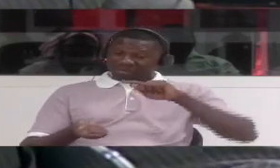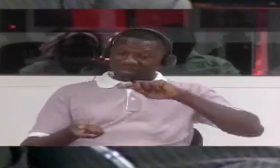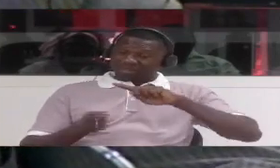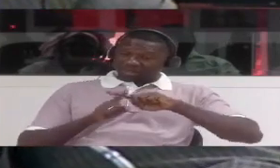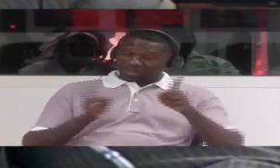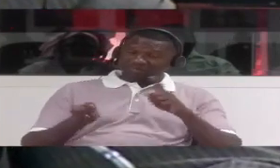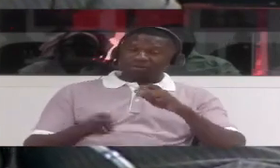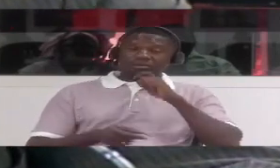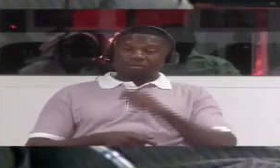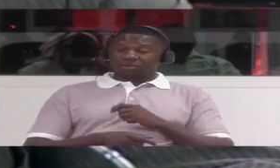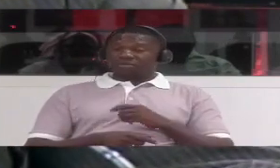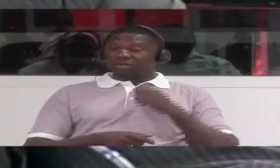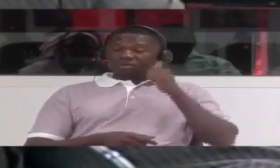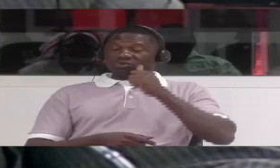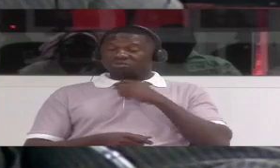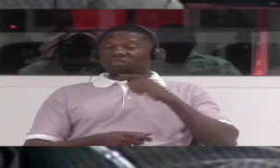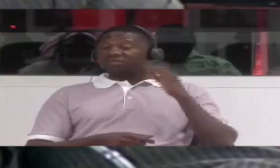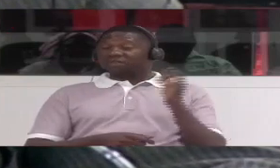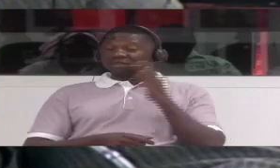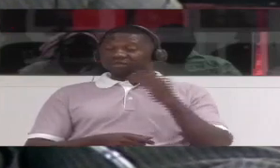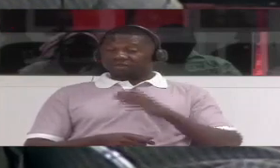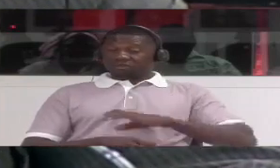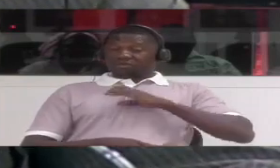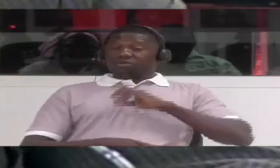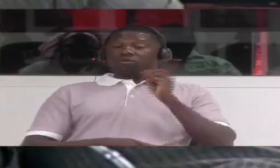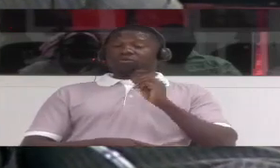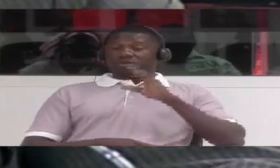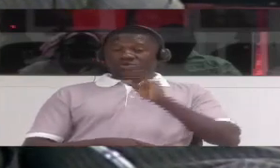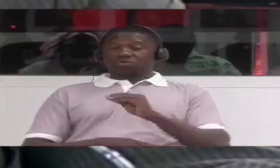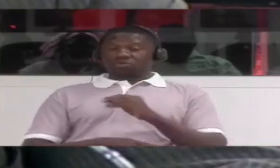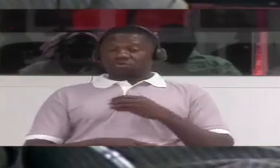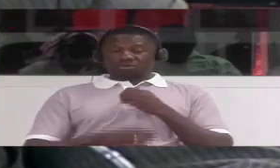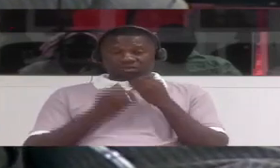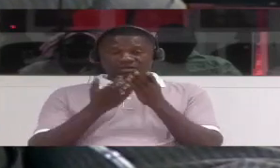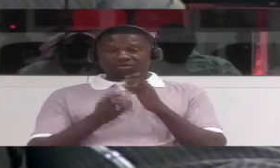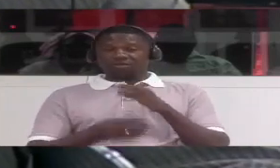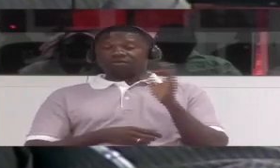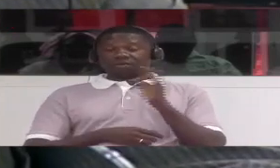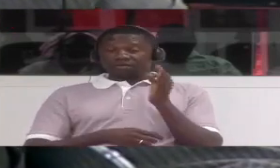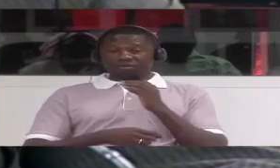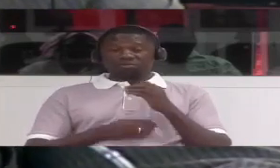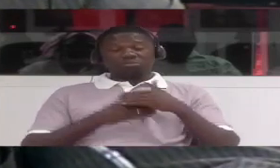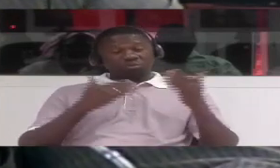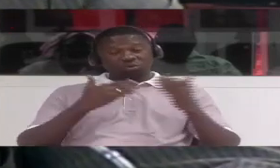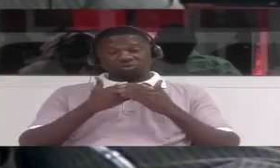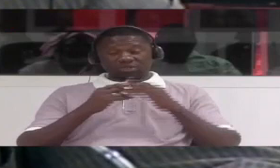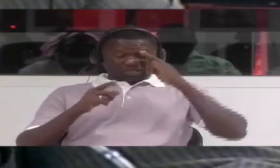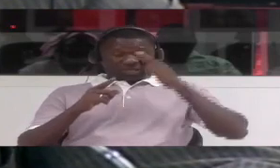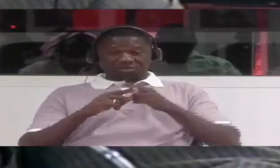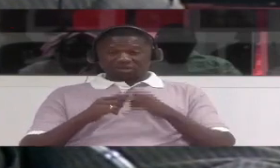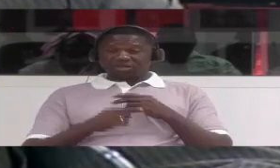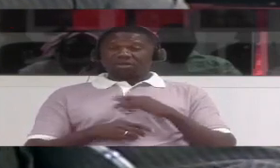I used to be very confident in what I do. I was very much respected and seemed to be the light of